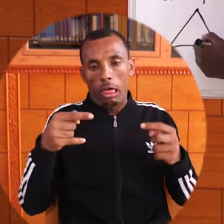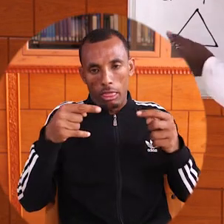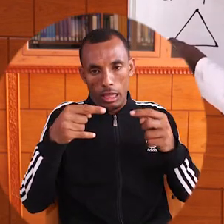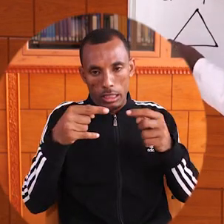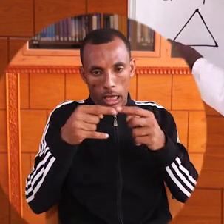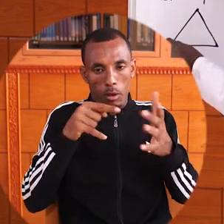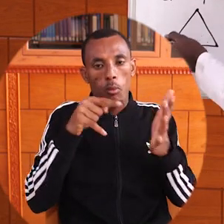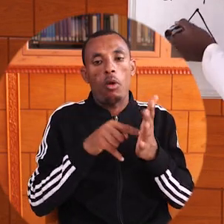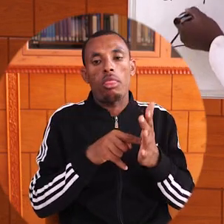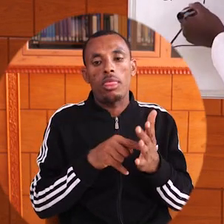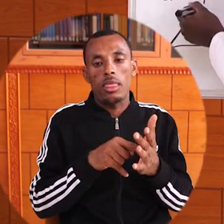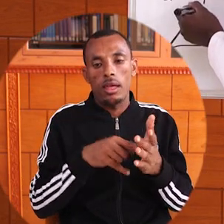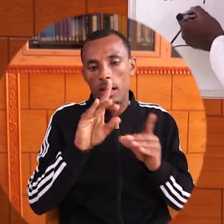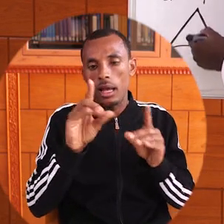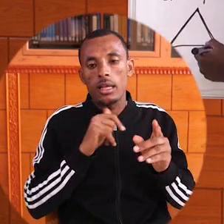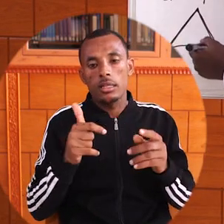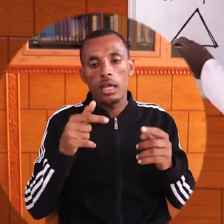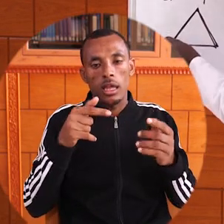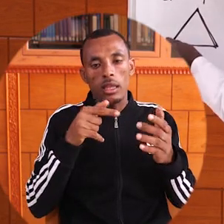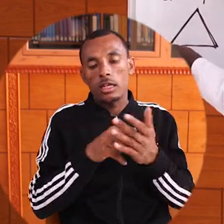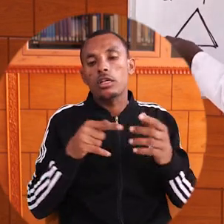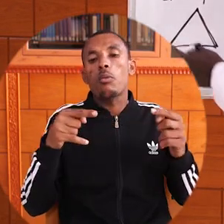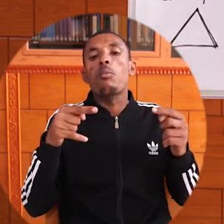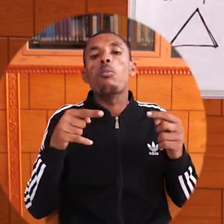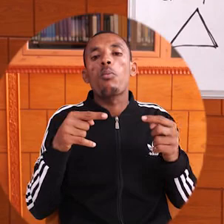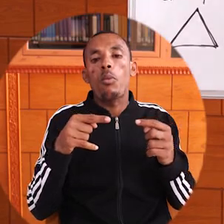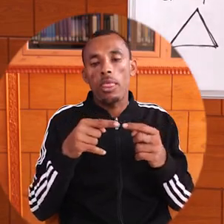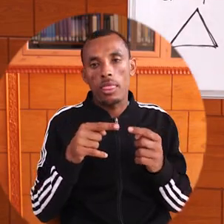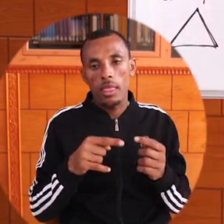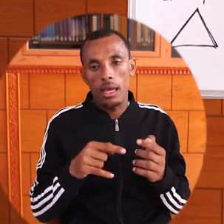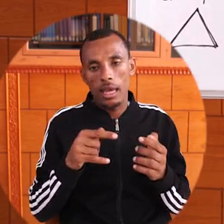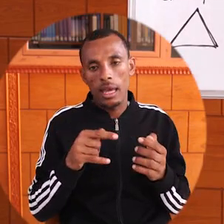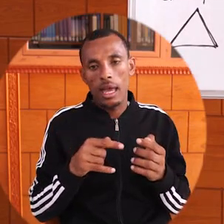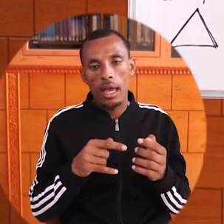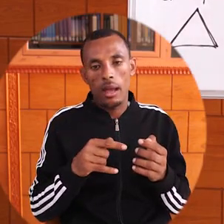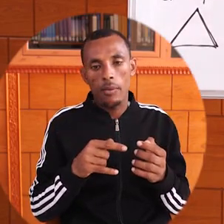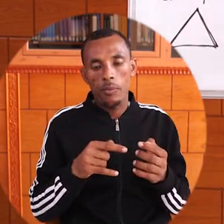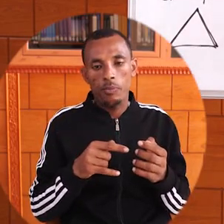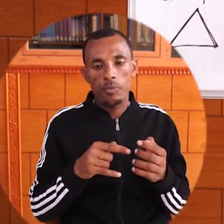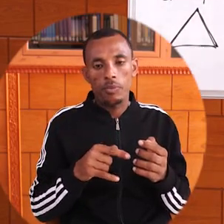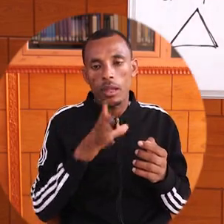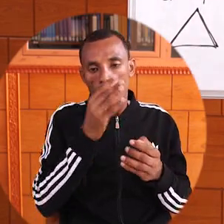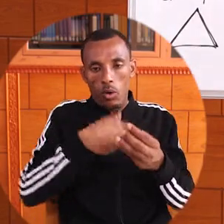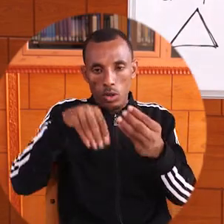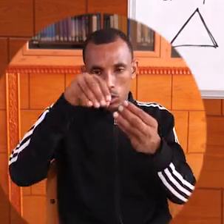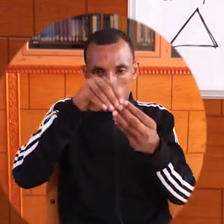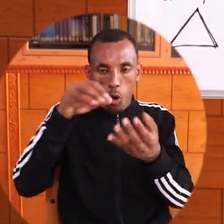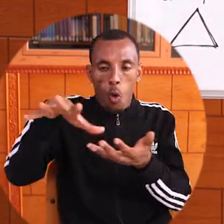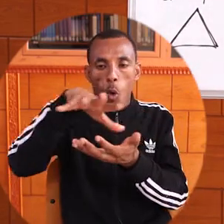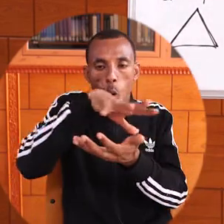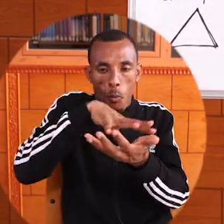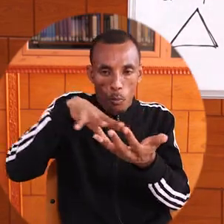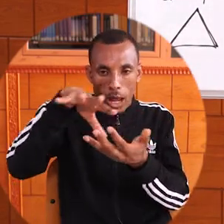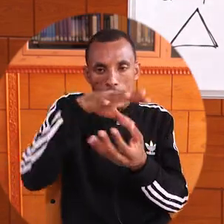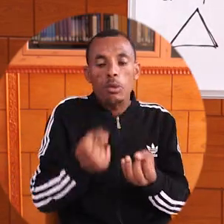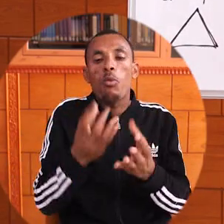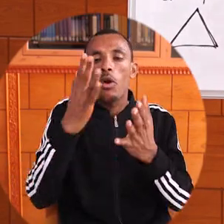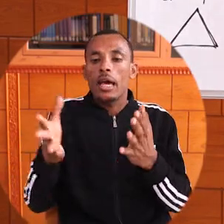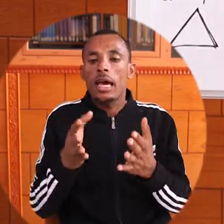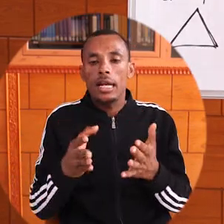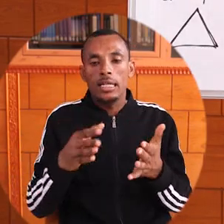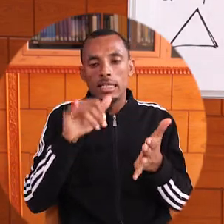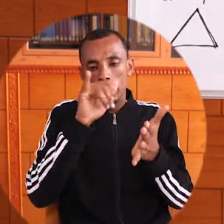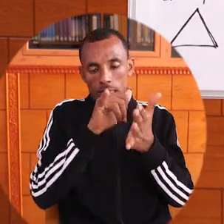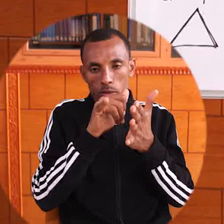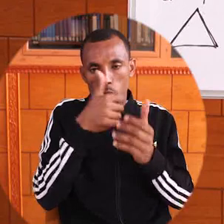point. So each line does not intersect again and again. And also a complex polygon is a polygon